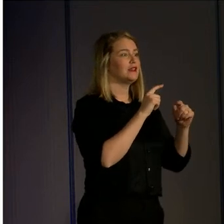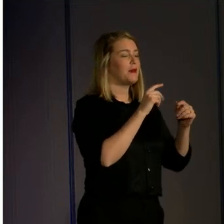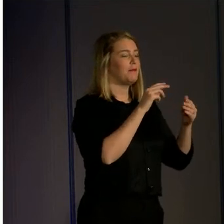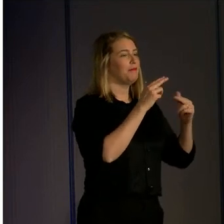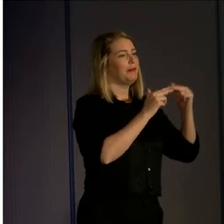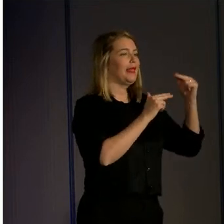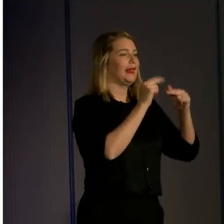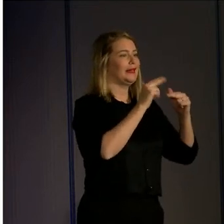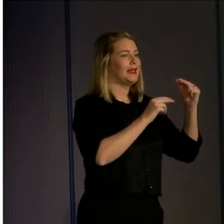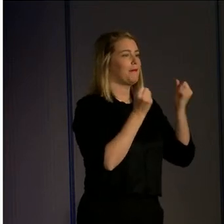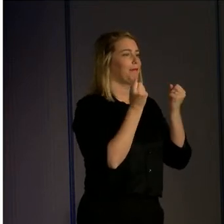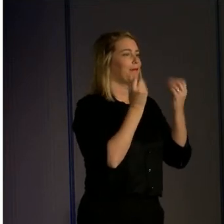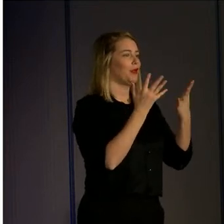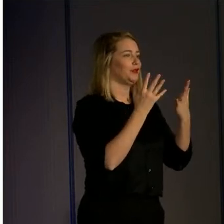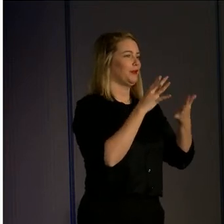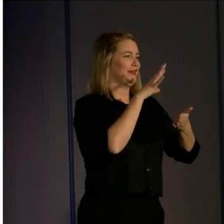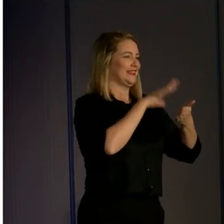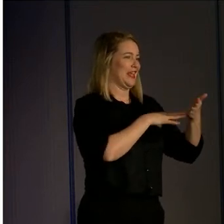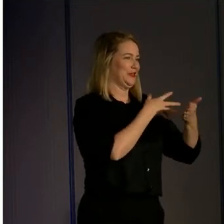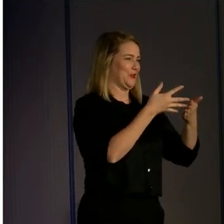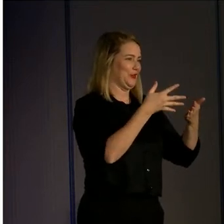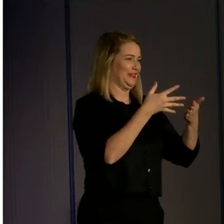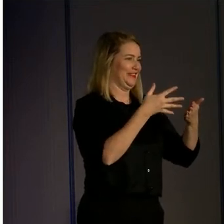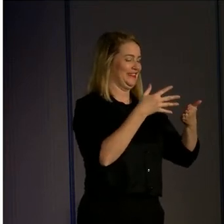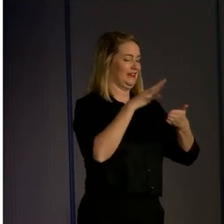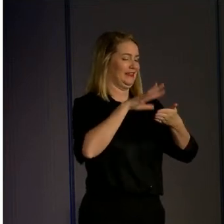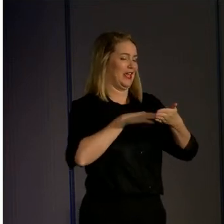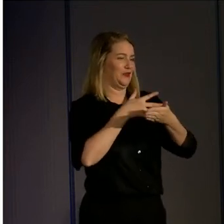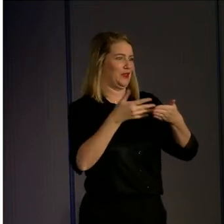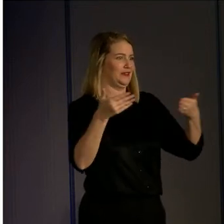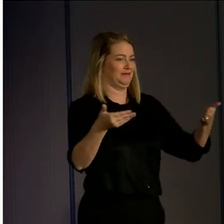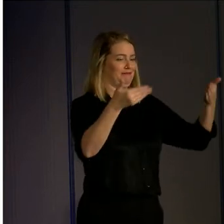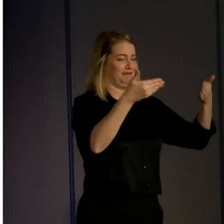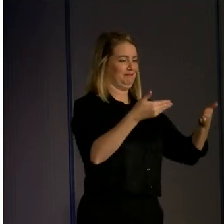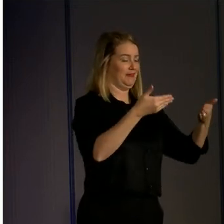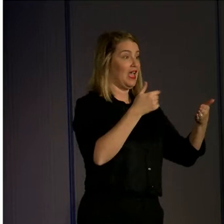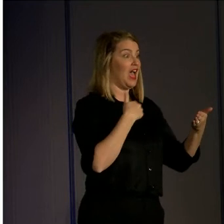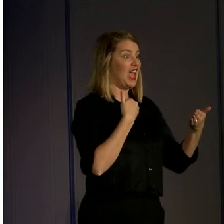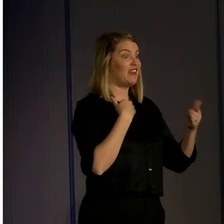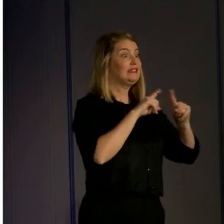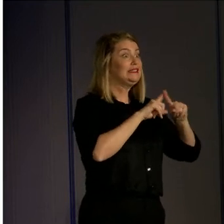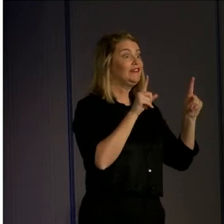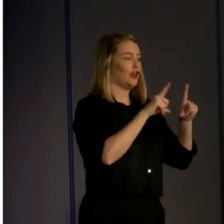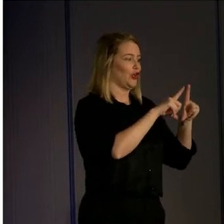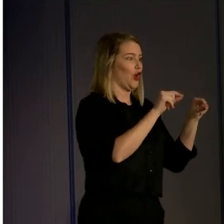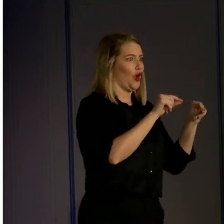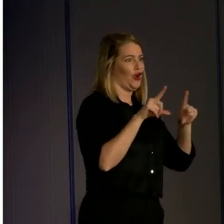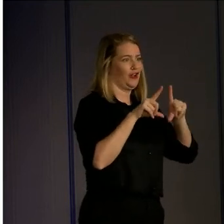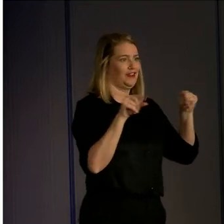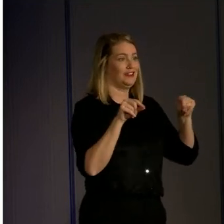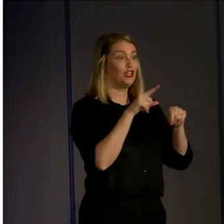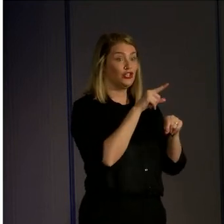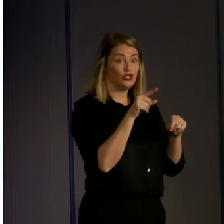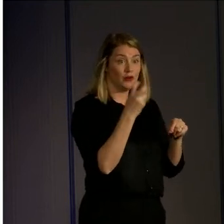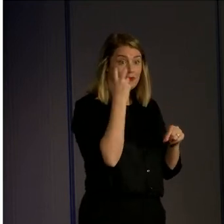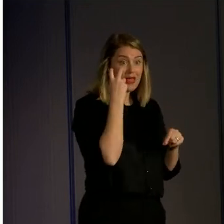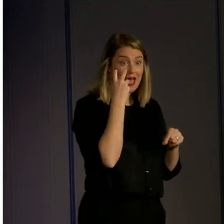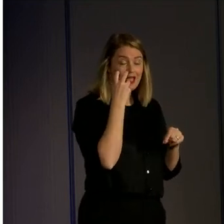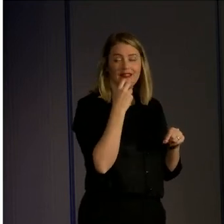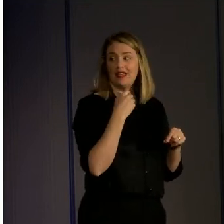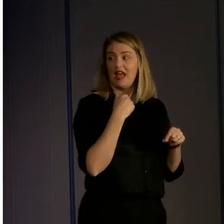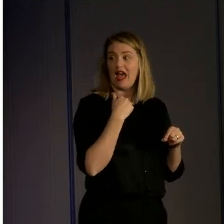schedules. I found myself doing that a lot. I even have like multiple cards. For those of you who are completely blind, I'm holding